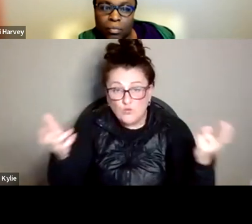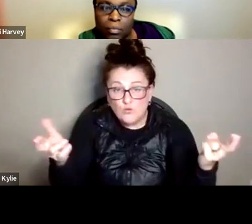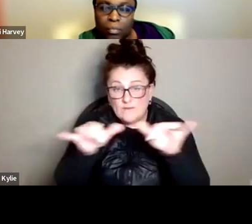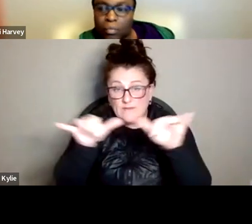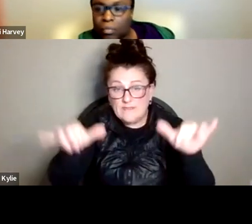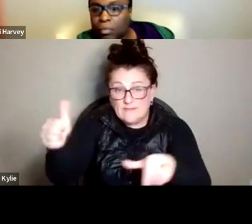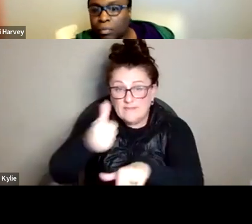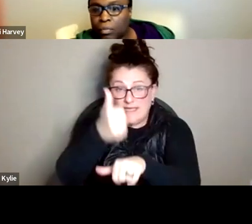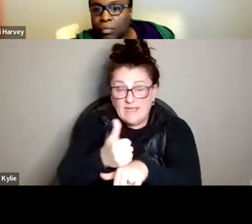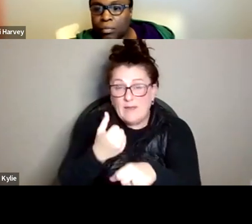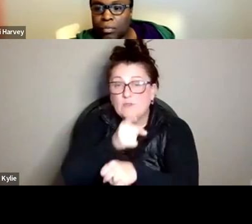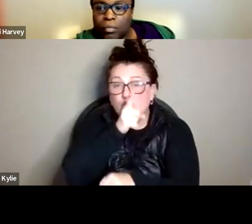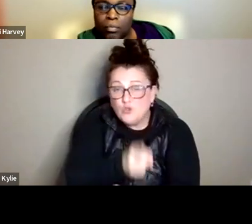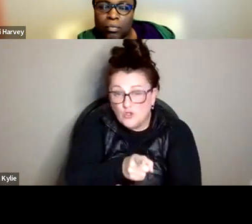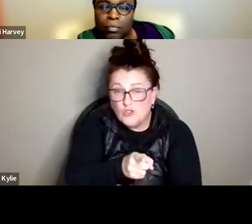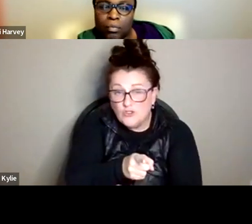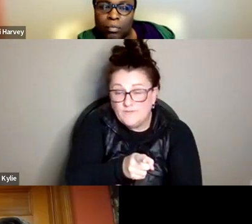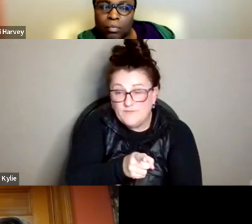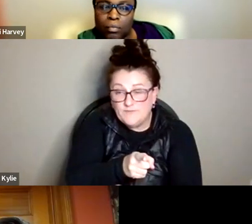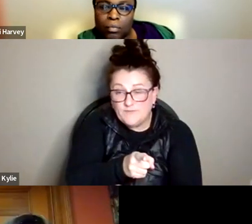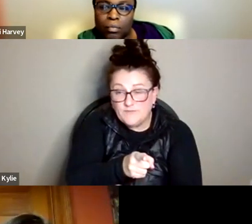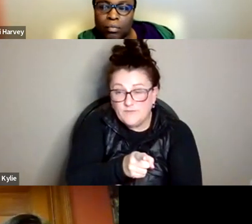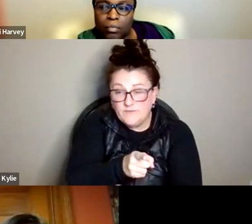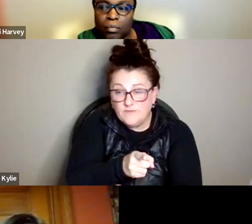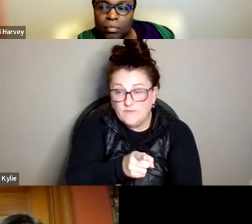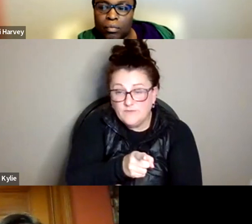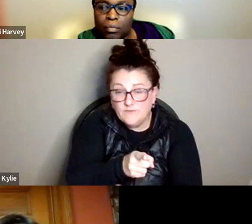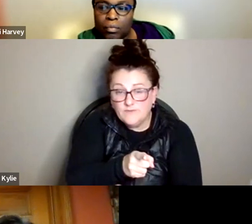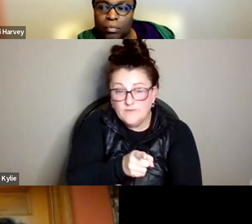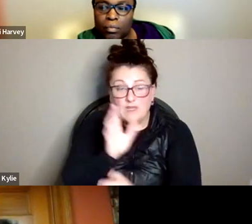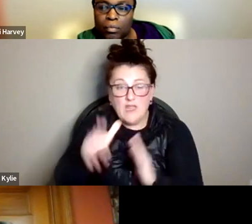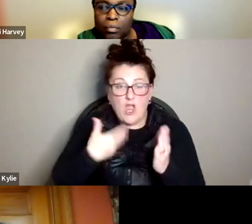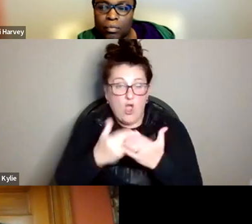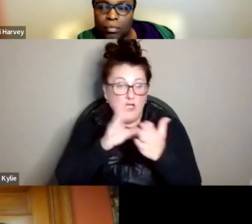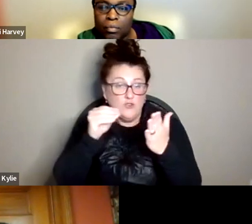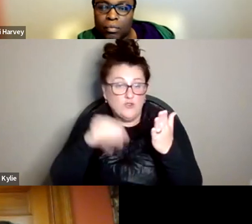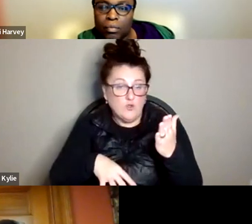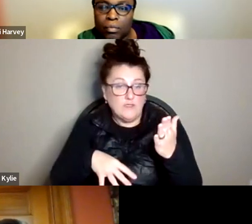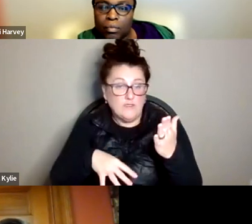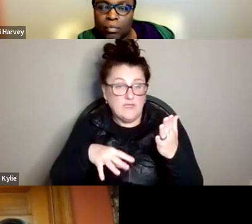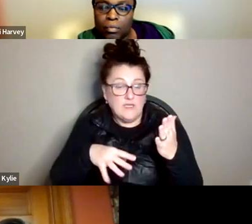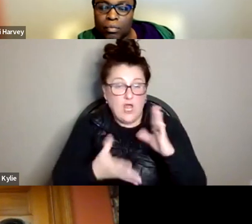place to make sure that we, that all of our students